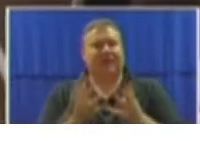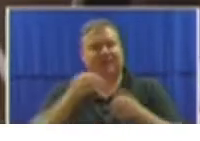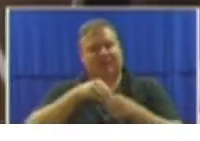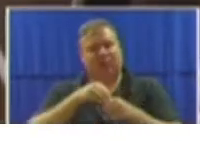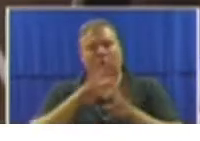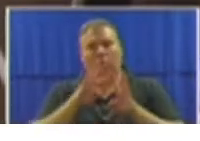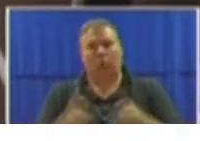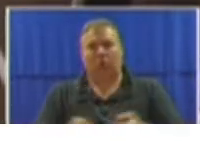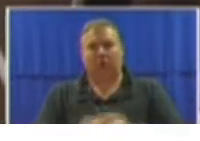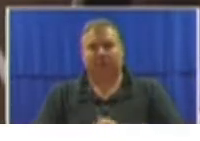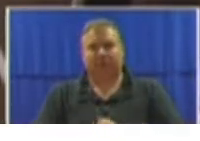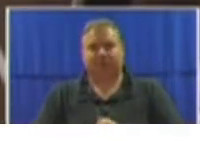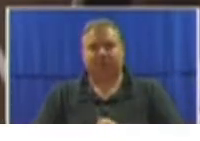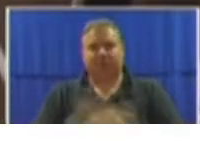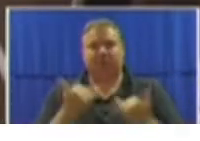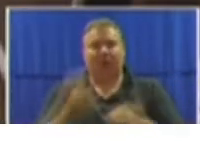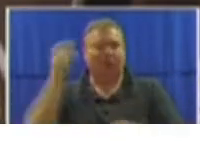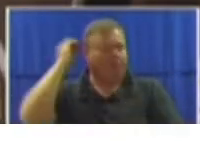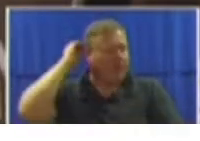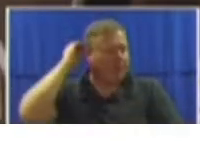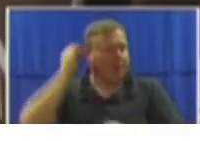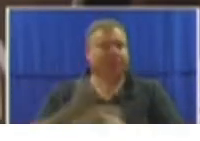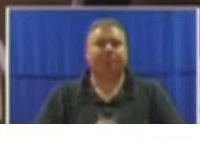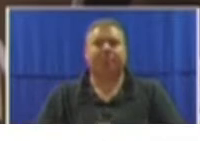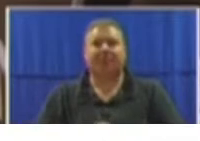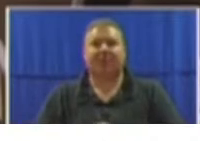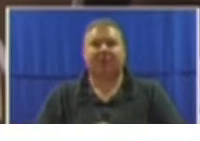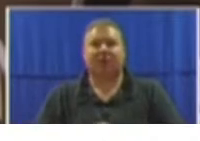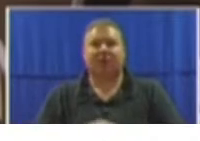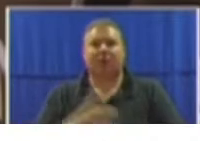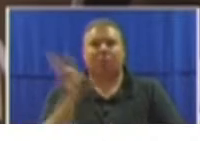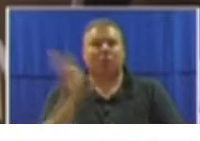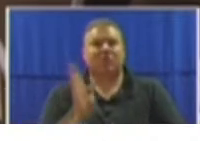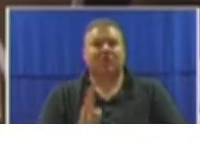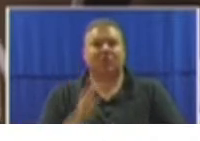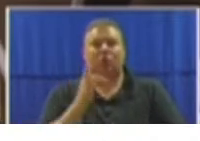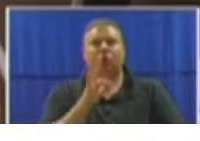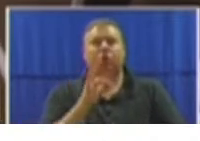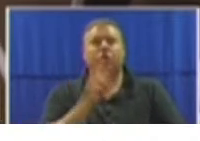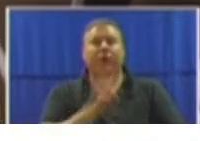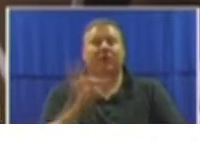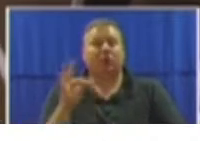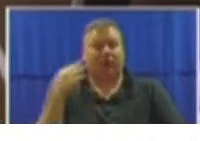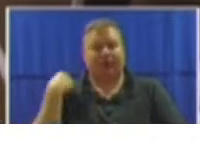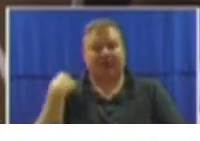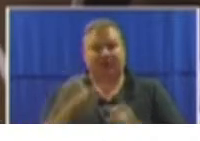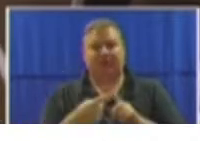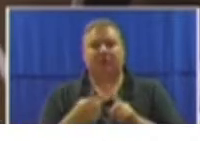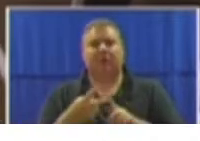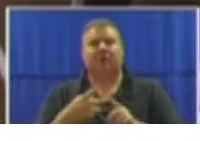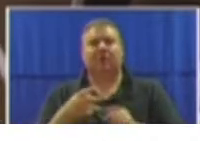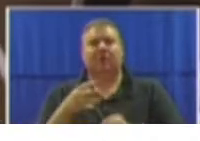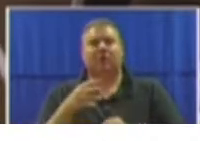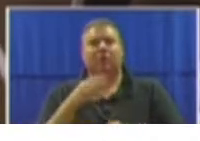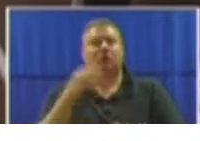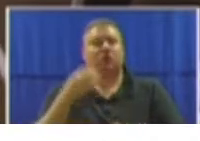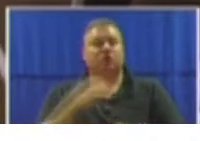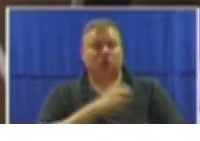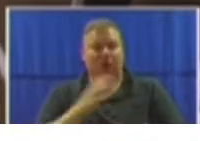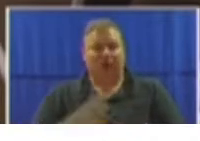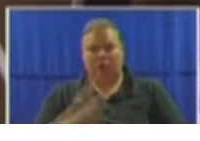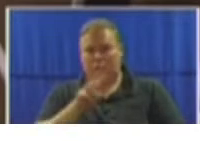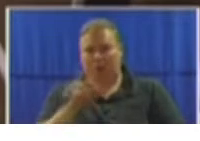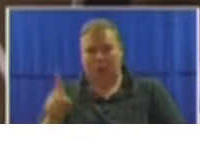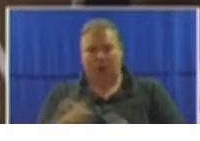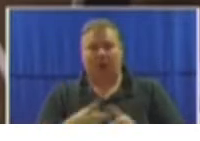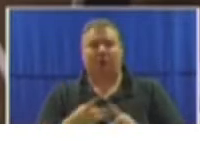Now consider this for a second. Brazil has 23 ministries. China has 21 ministries. South Korea